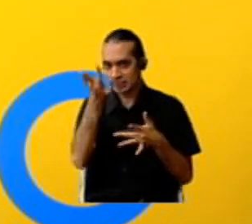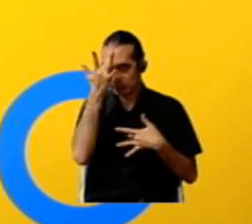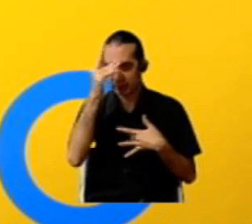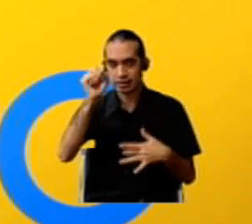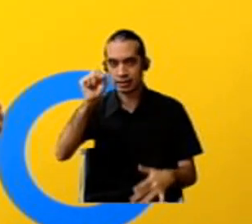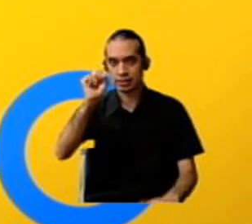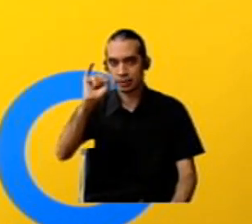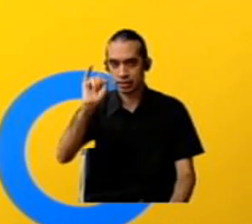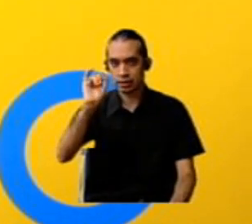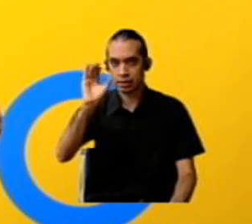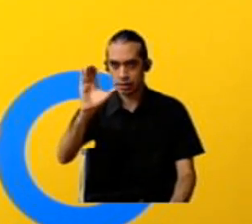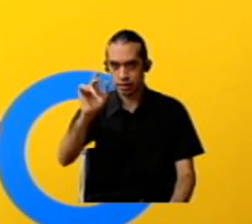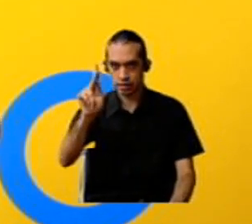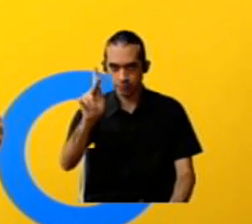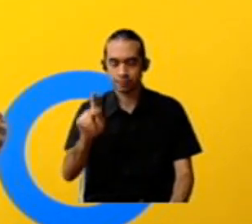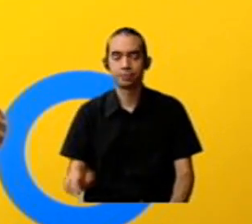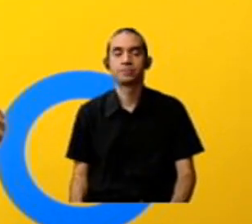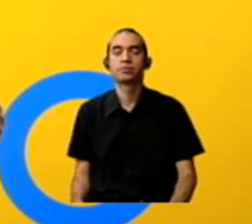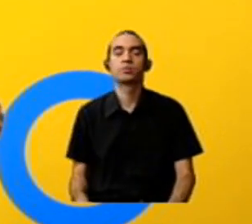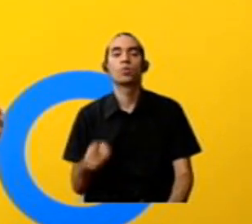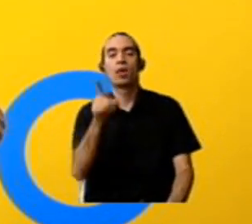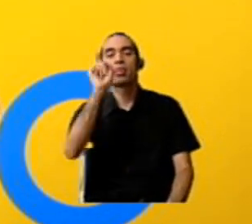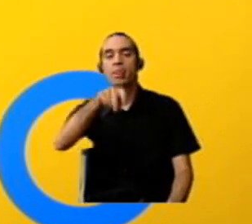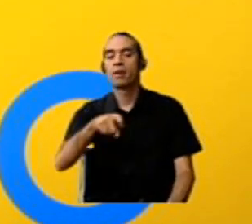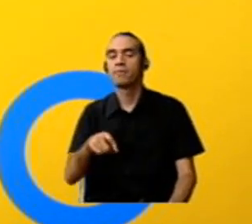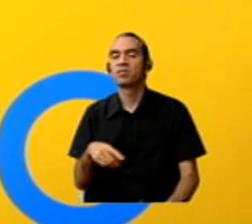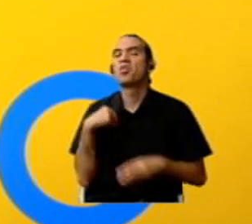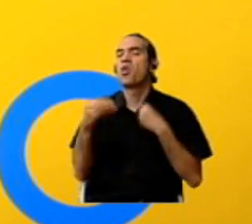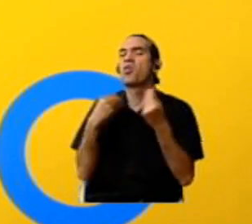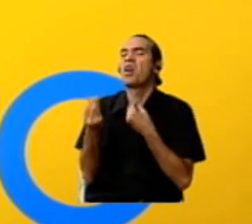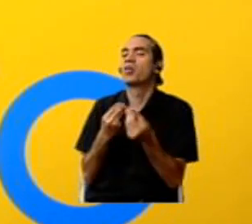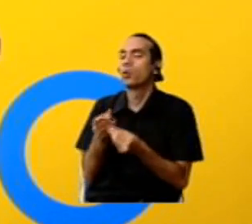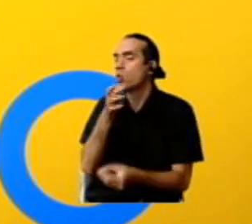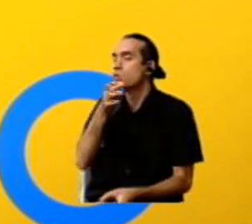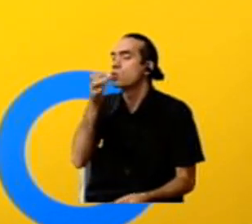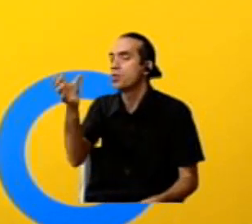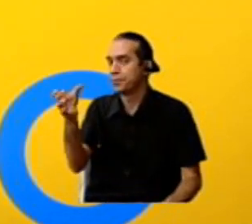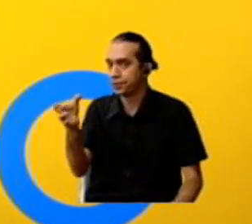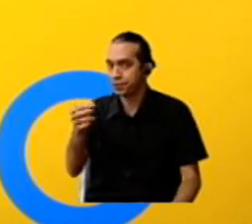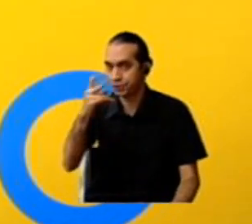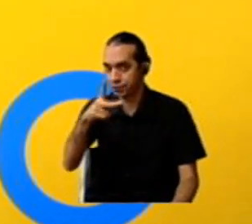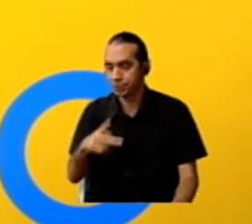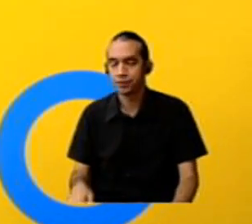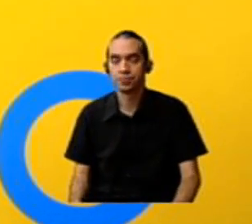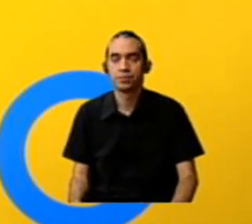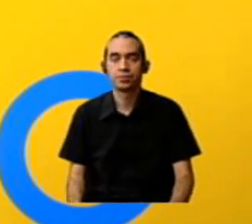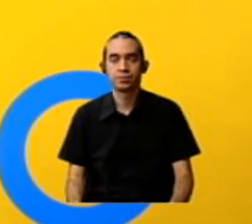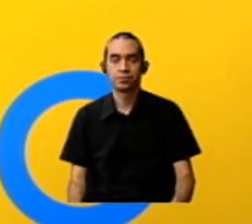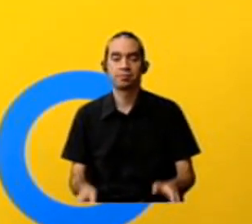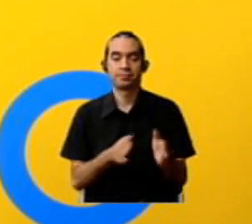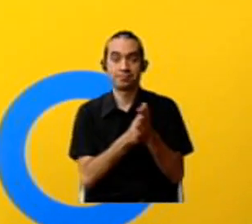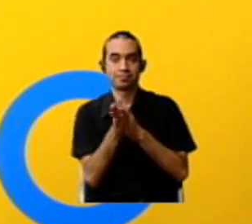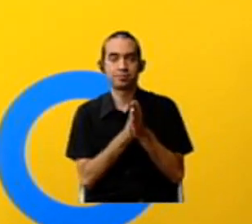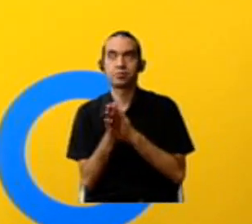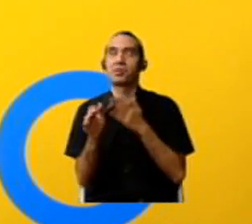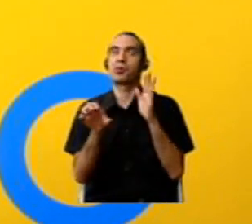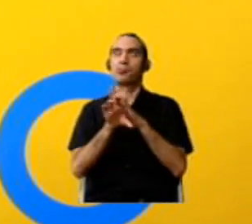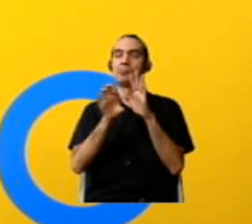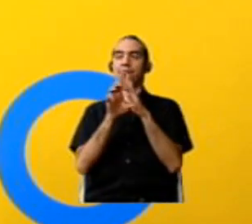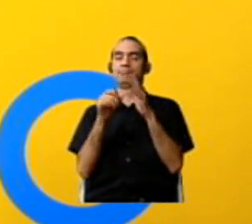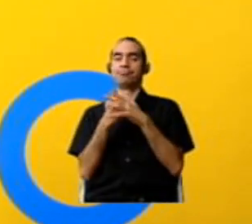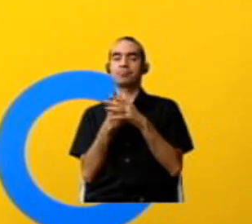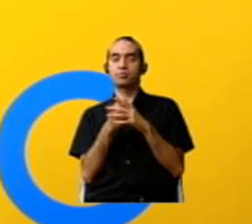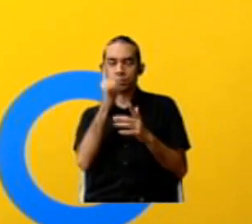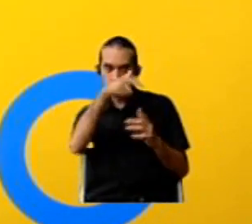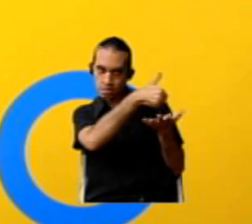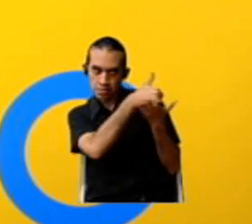enfermo. And you have to say, what should I do, Charlie? Okay, ready? So, Charlie, let's see. And you have